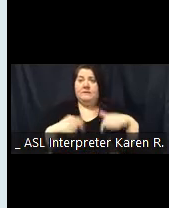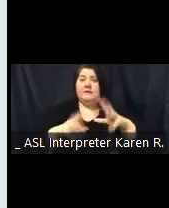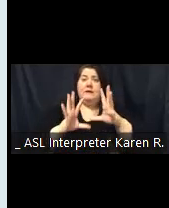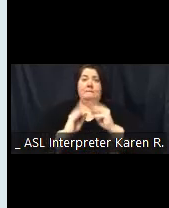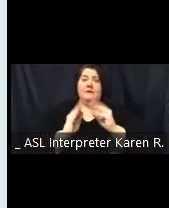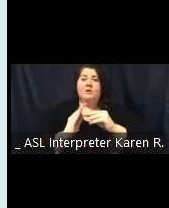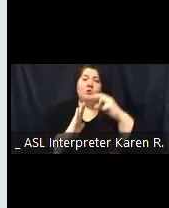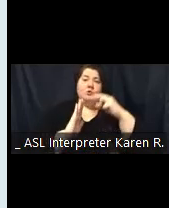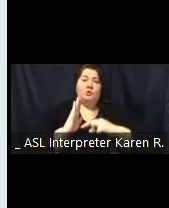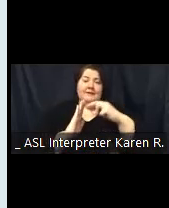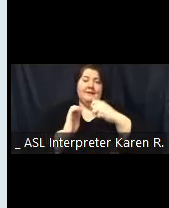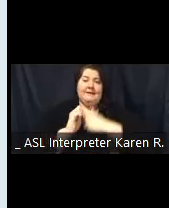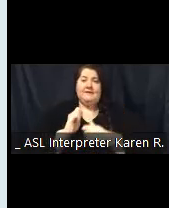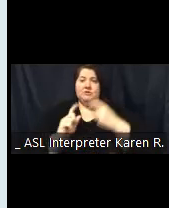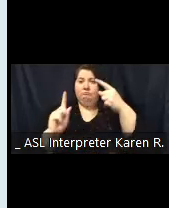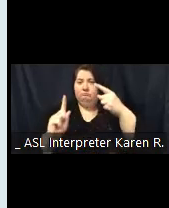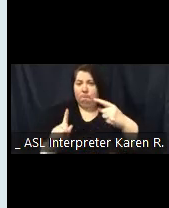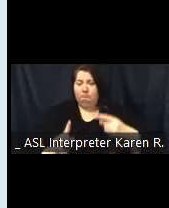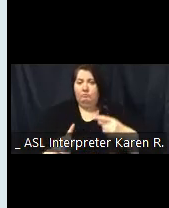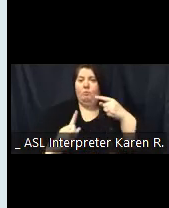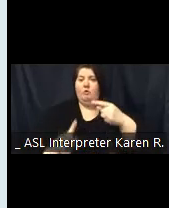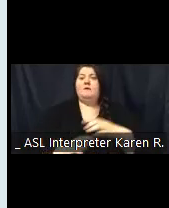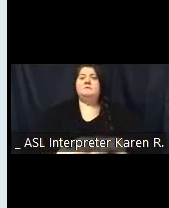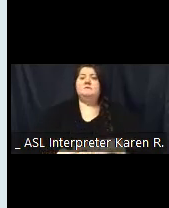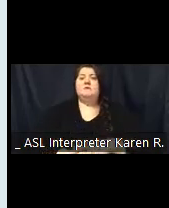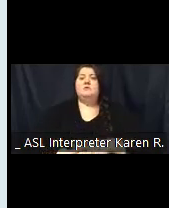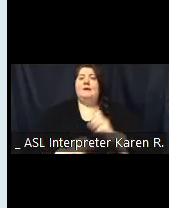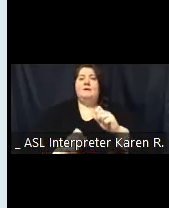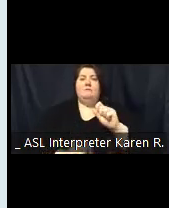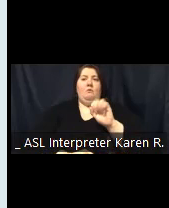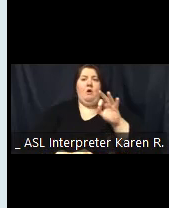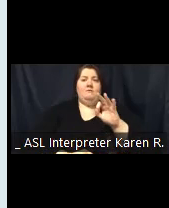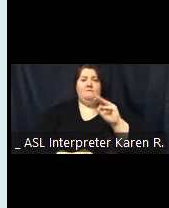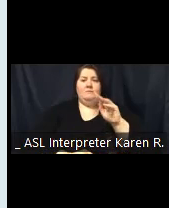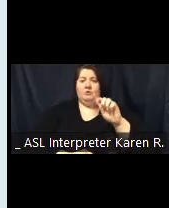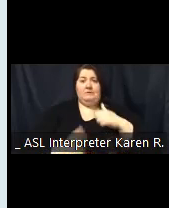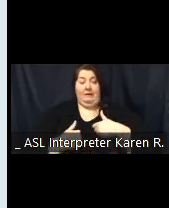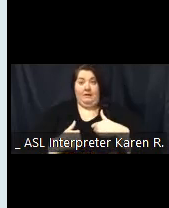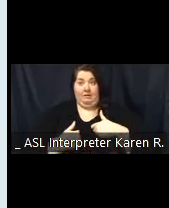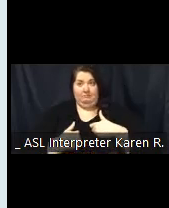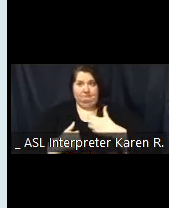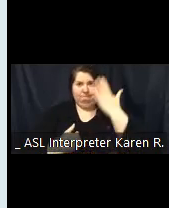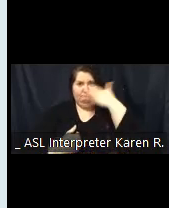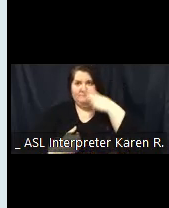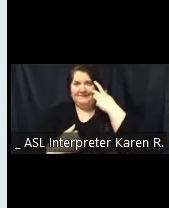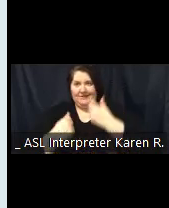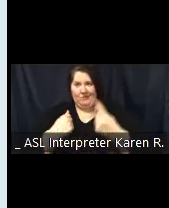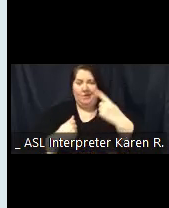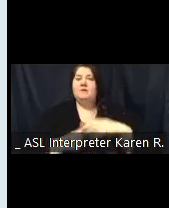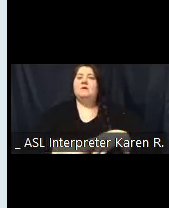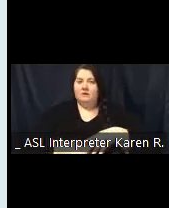to read each of these bullet points, go ahead and unmute yourself. I can't see anyone. Go ahead and unmute yourself